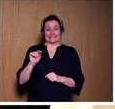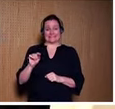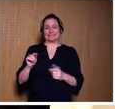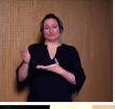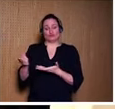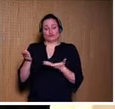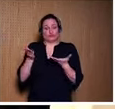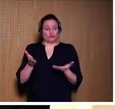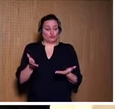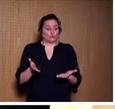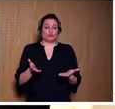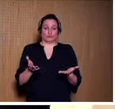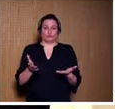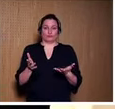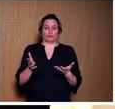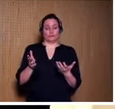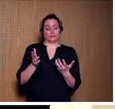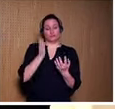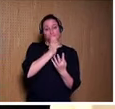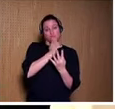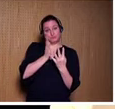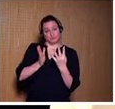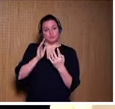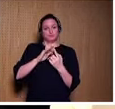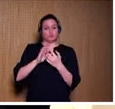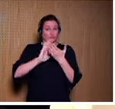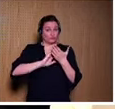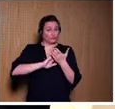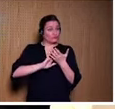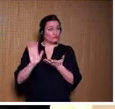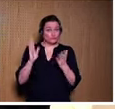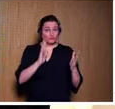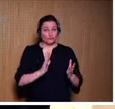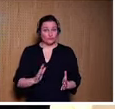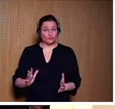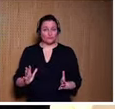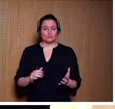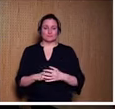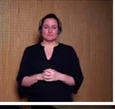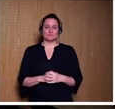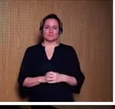welcome on stage our distinguished speakers. With a round of applause.